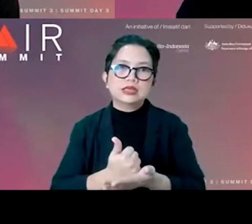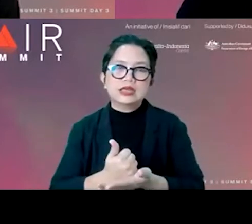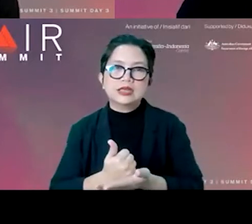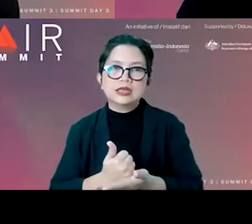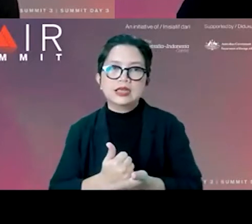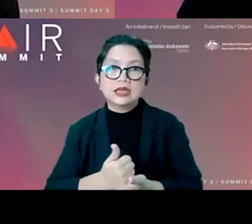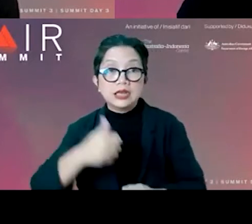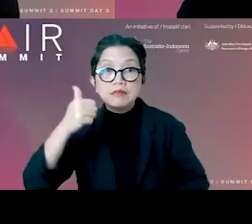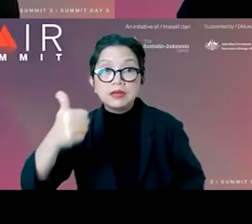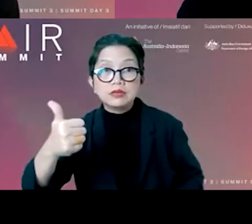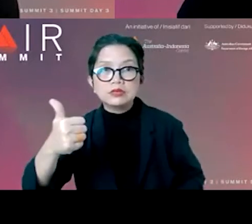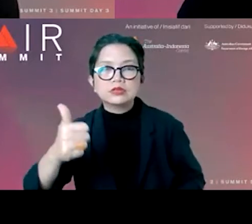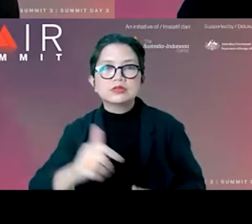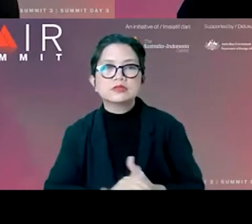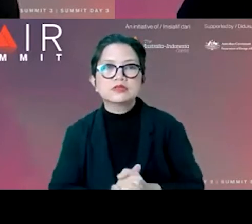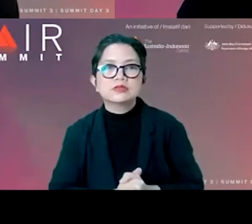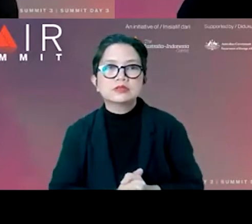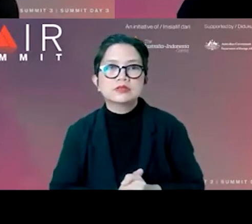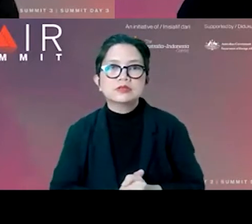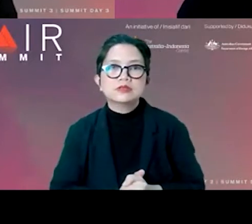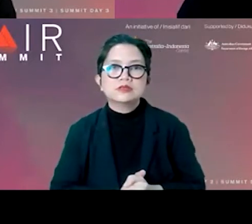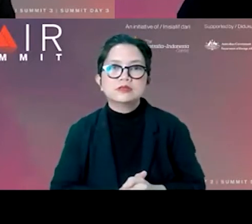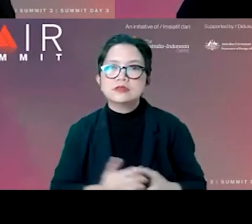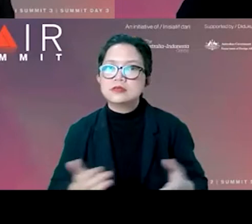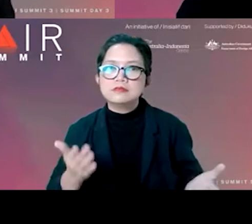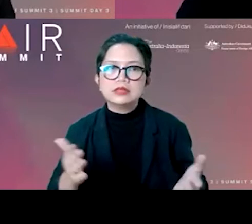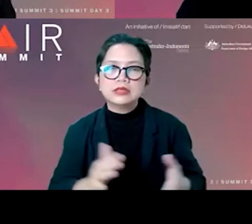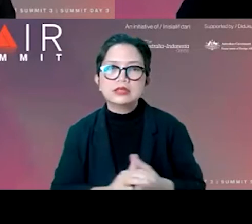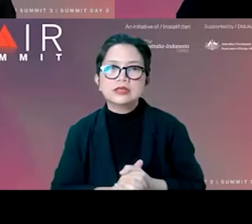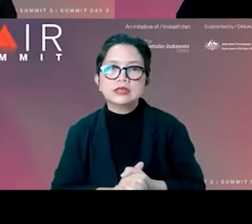perform better than single